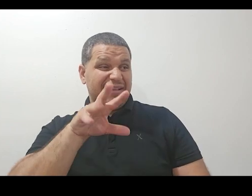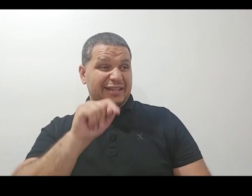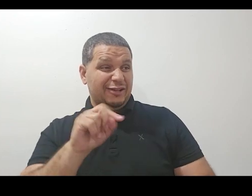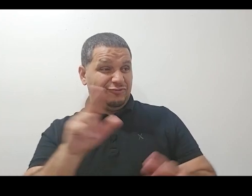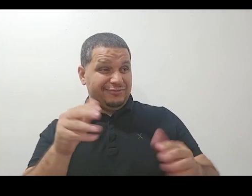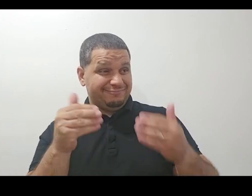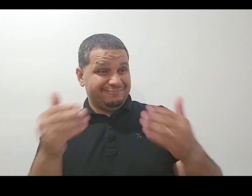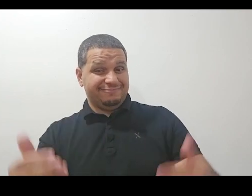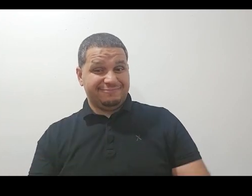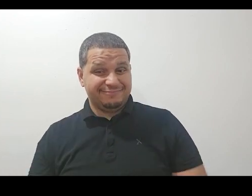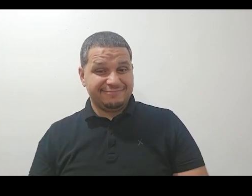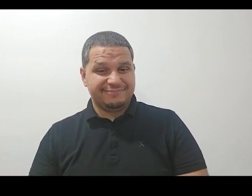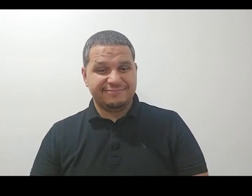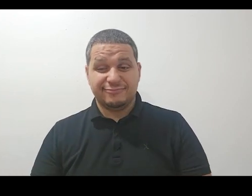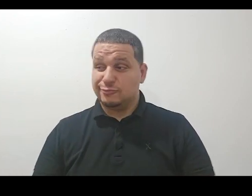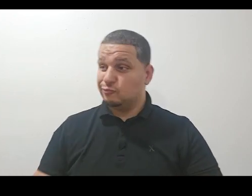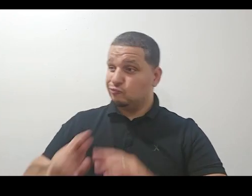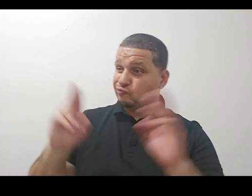out.